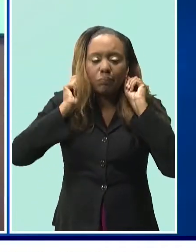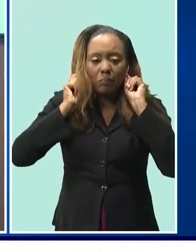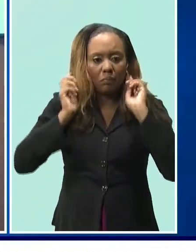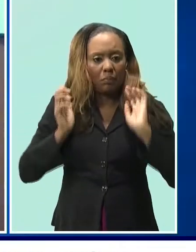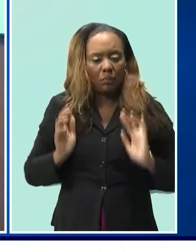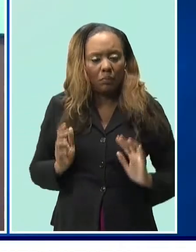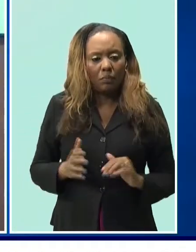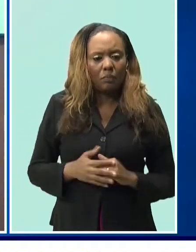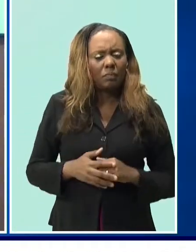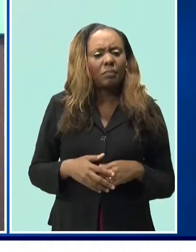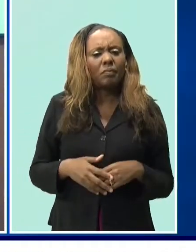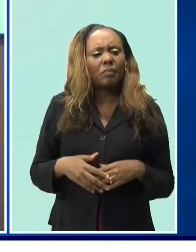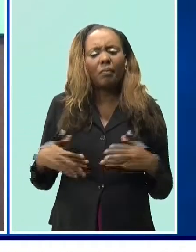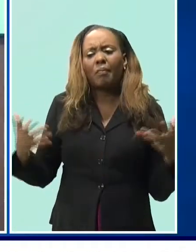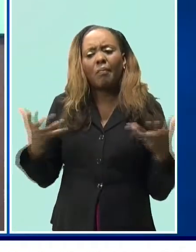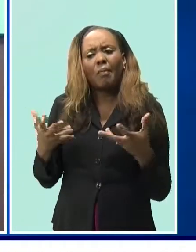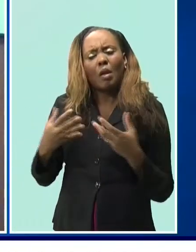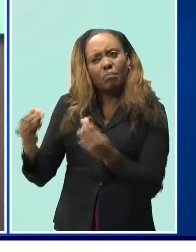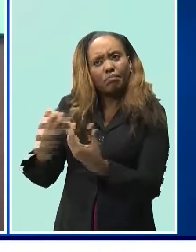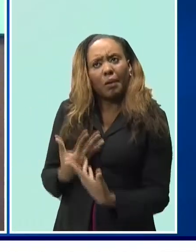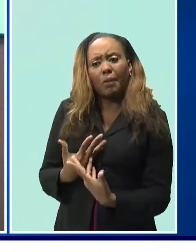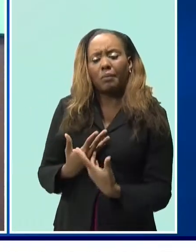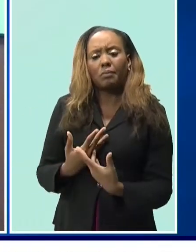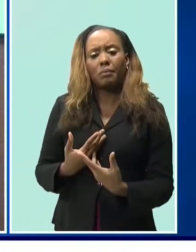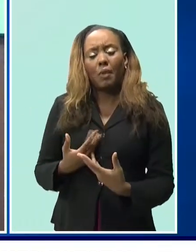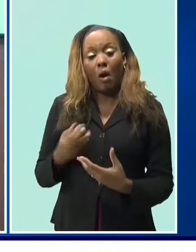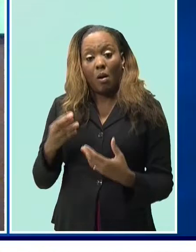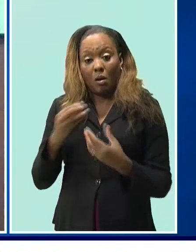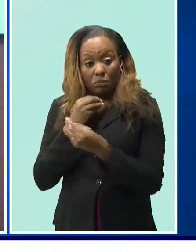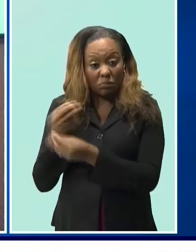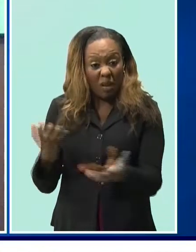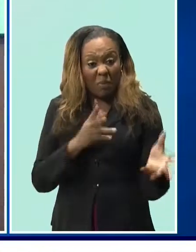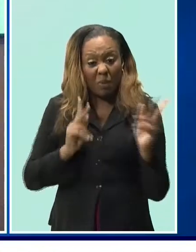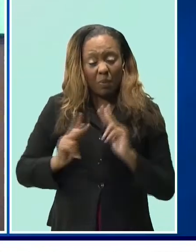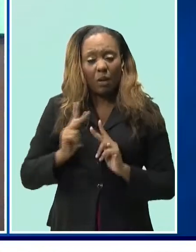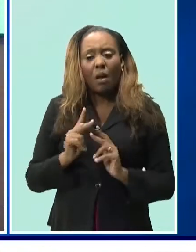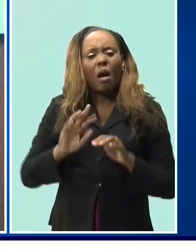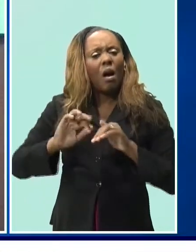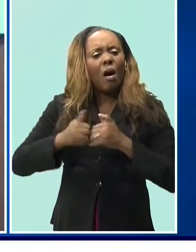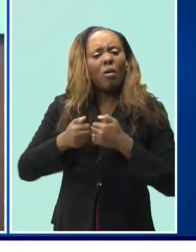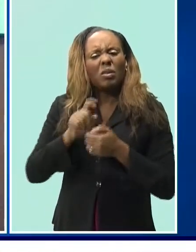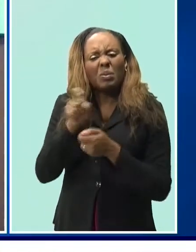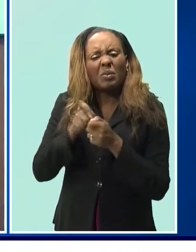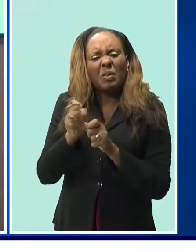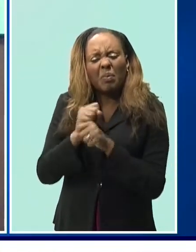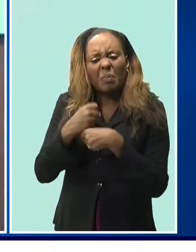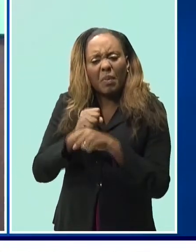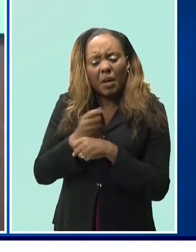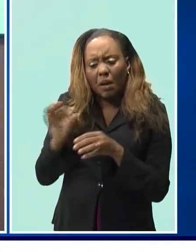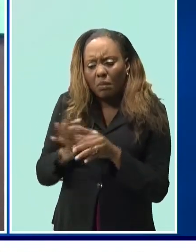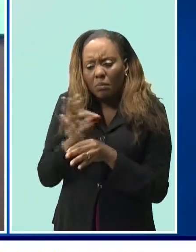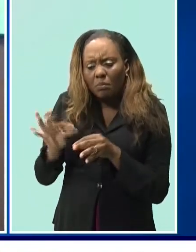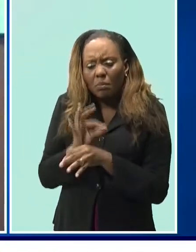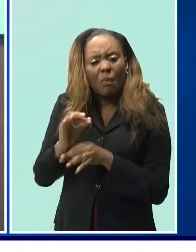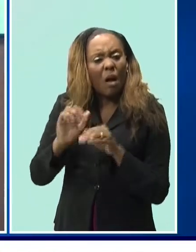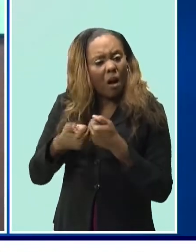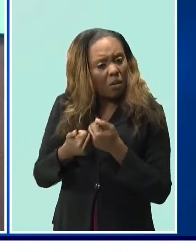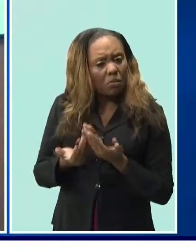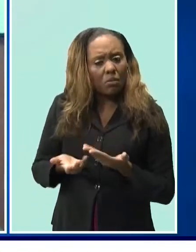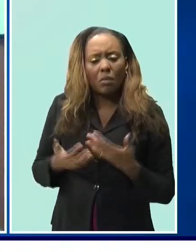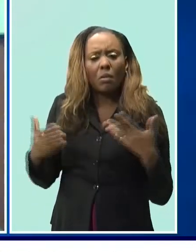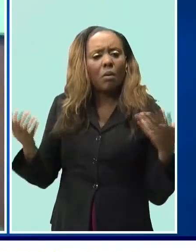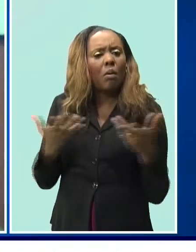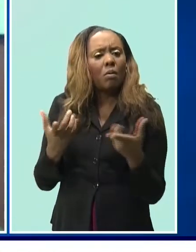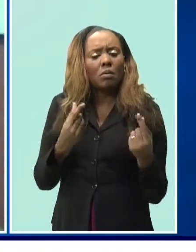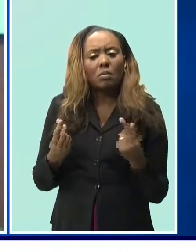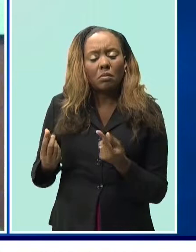any words of advice? Is there anything you can tell the people who are making the masks in terms of what specifications they should be and what should